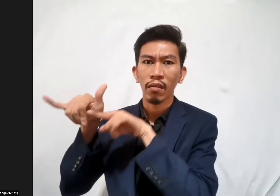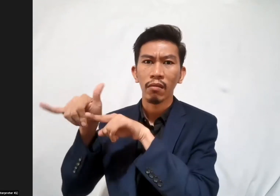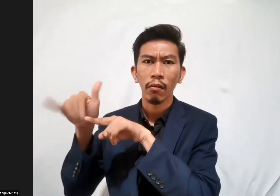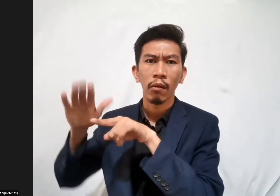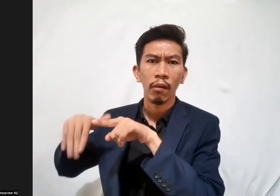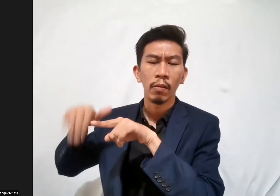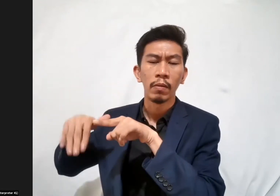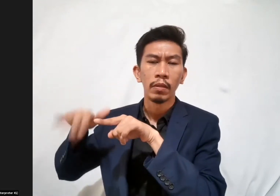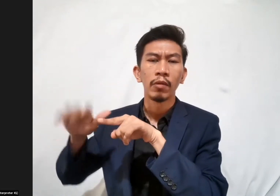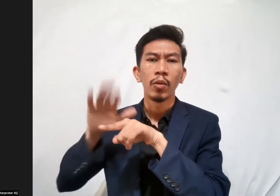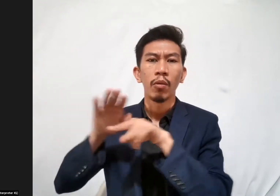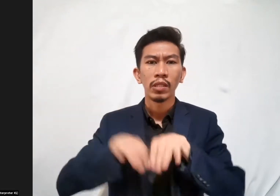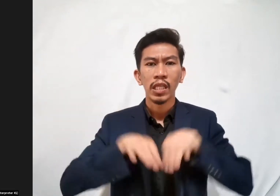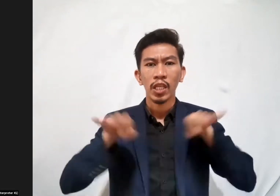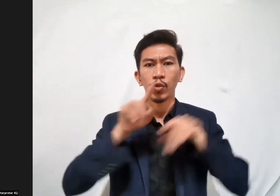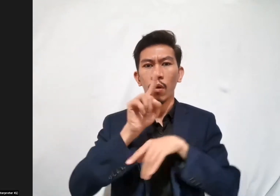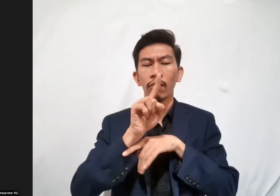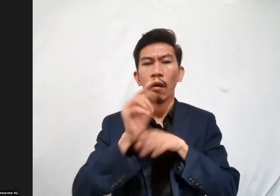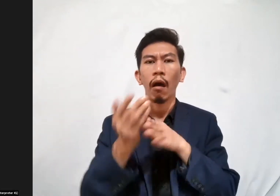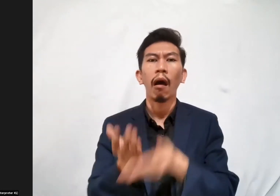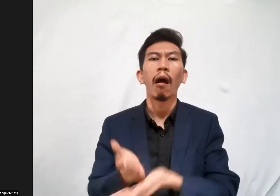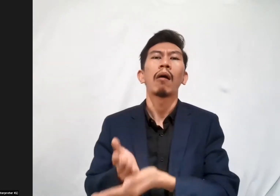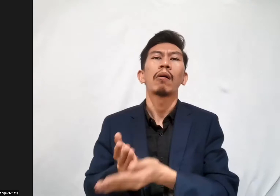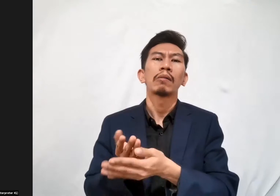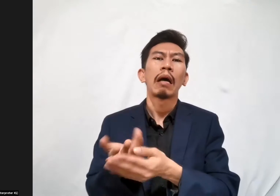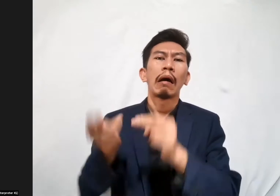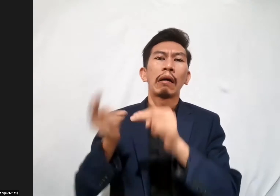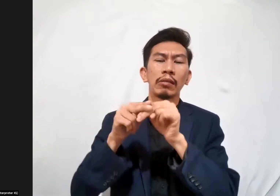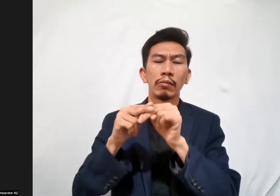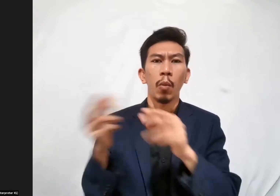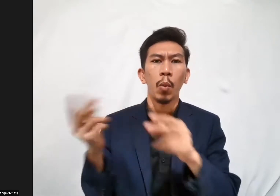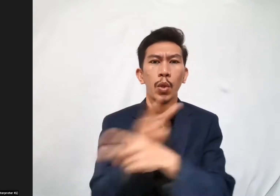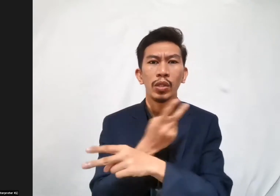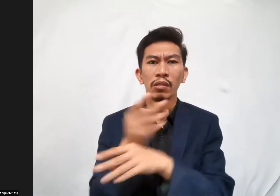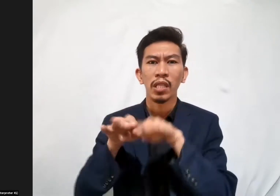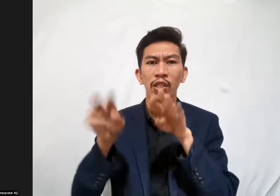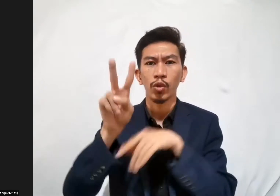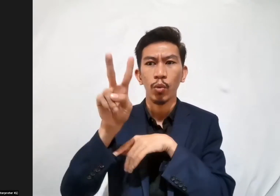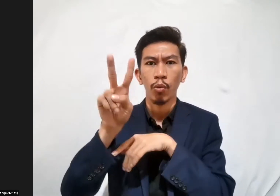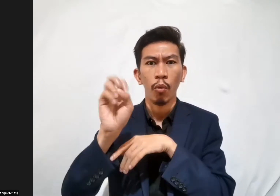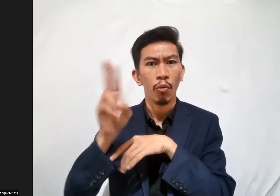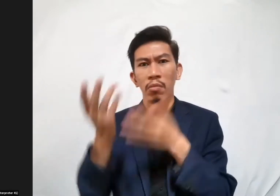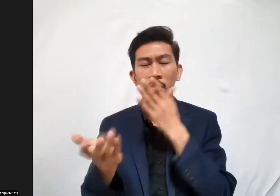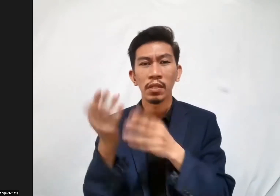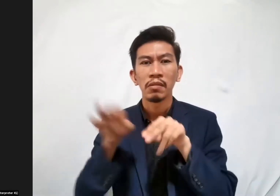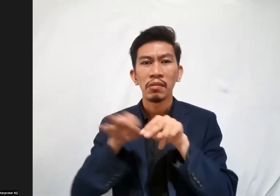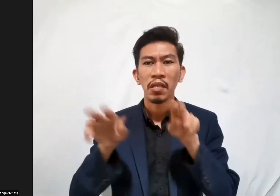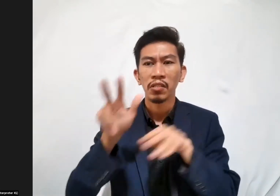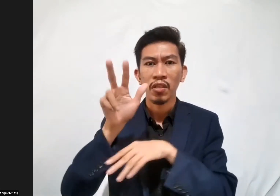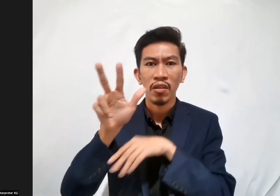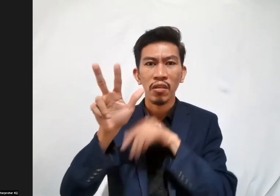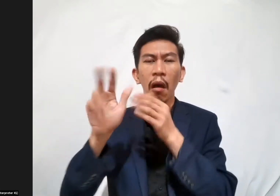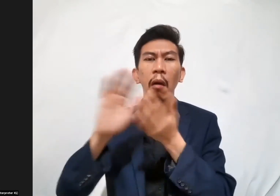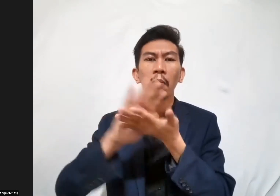1 disease could have increased to stage 2 disease, or your stage 3 disease could have increased to stage 4